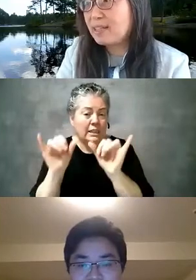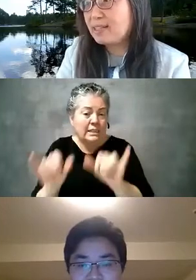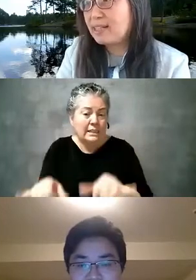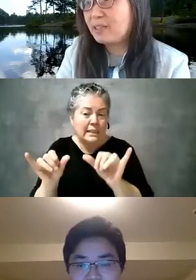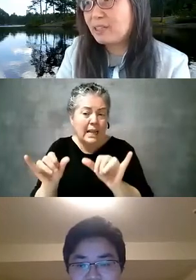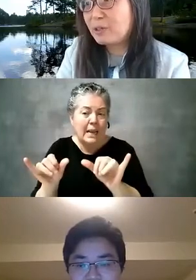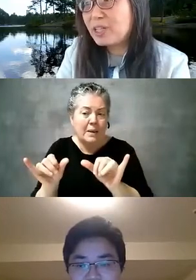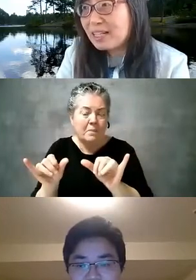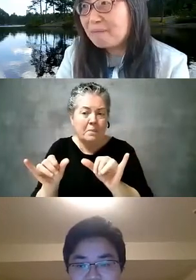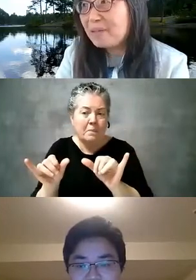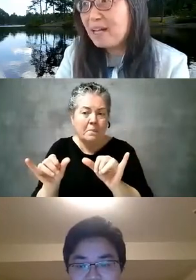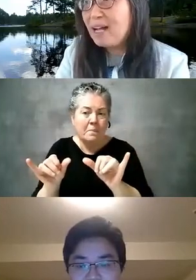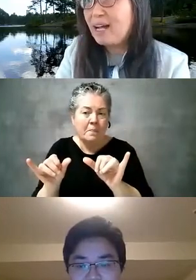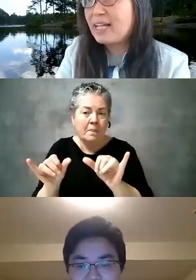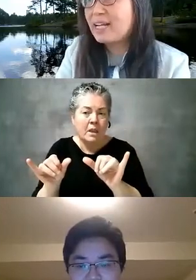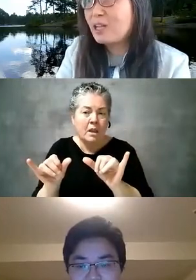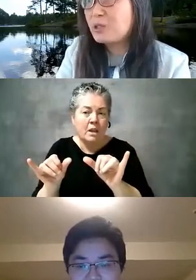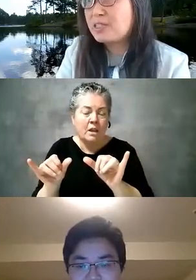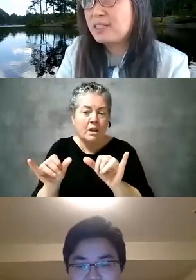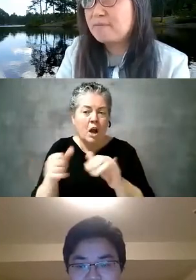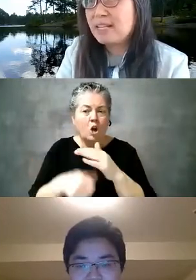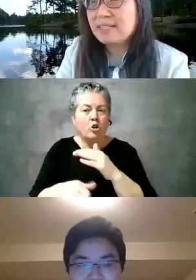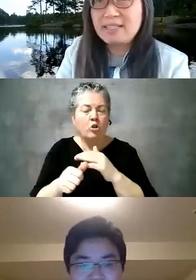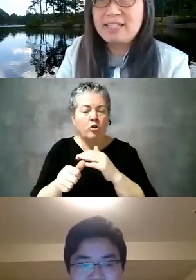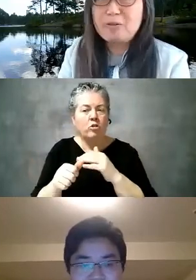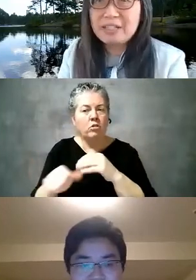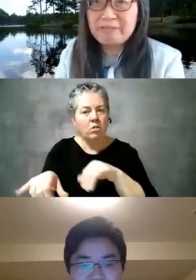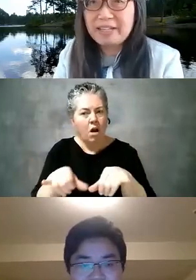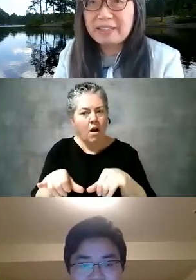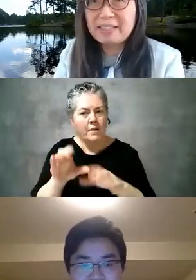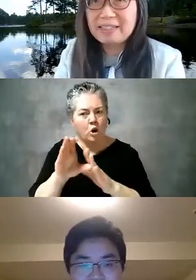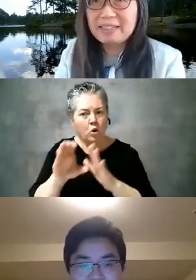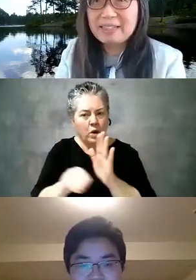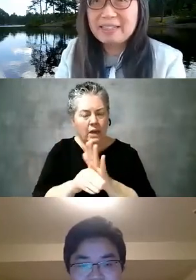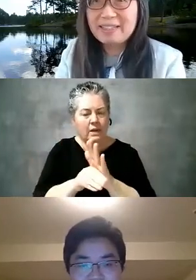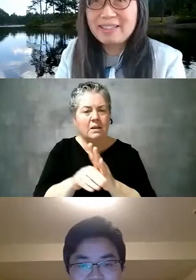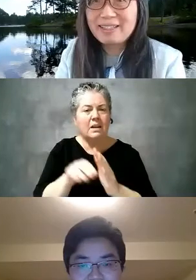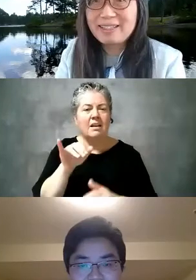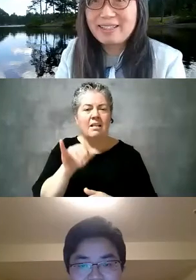was under the current curriculum, that contrast gives us the direct effect.